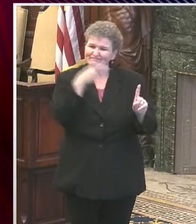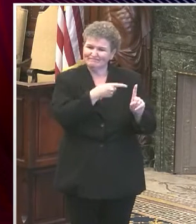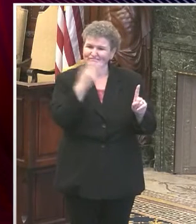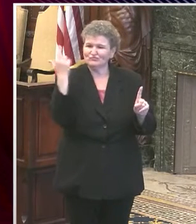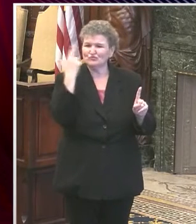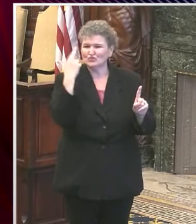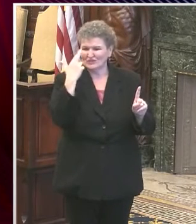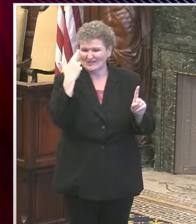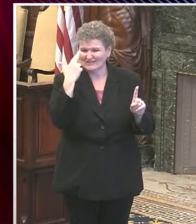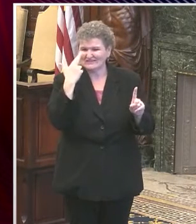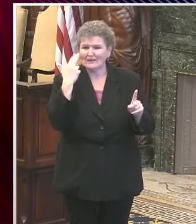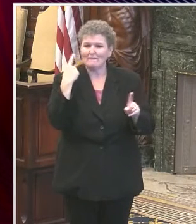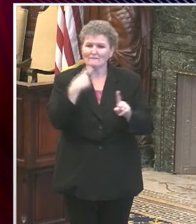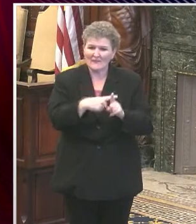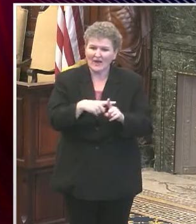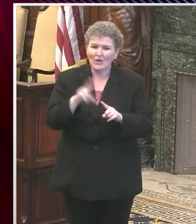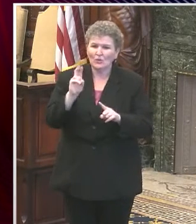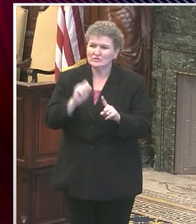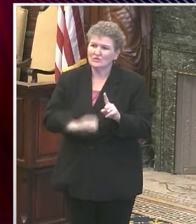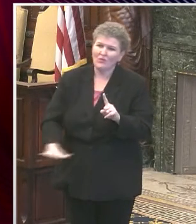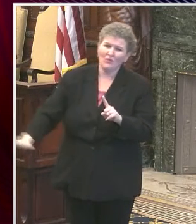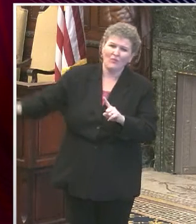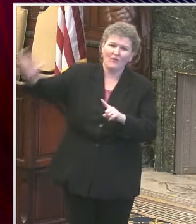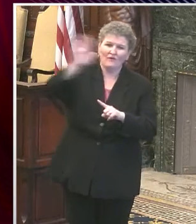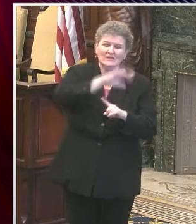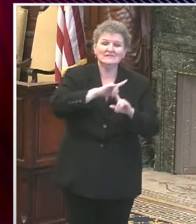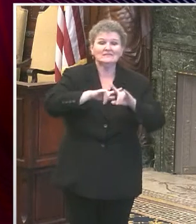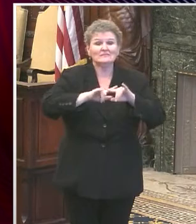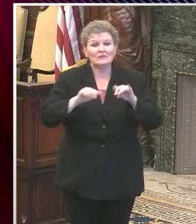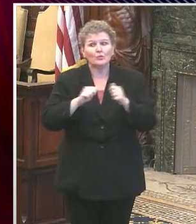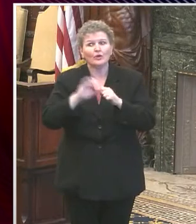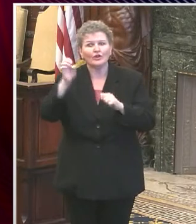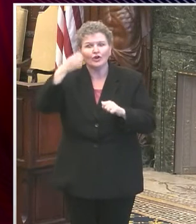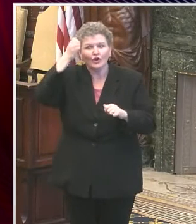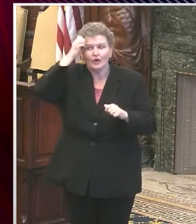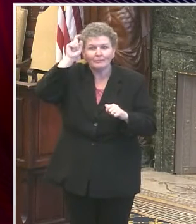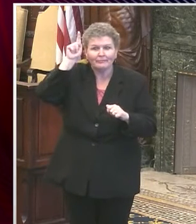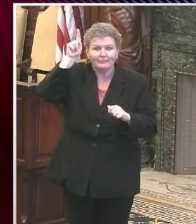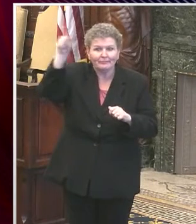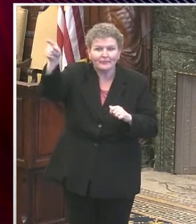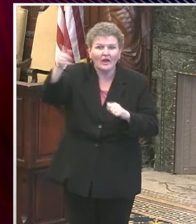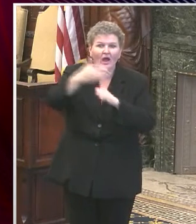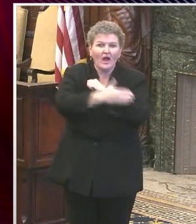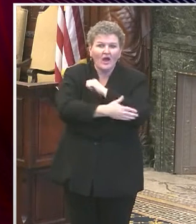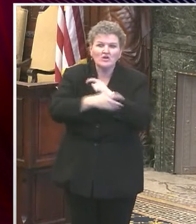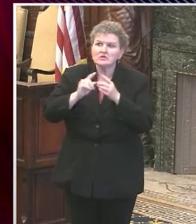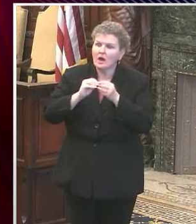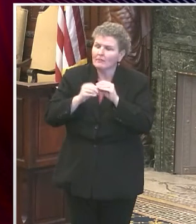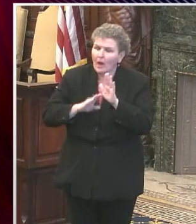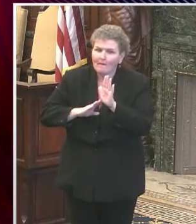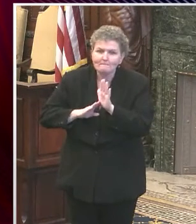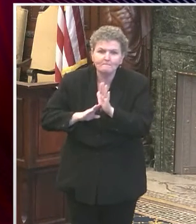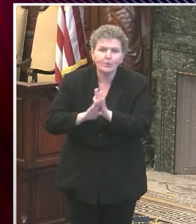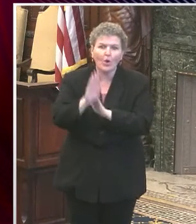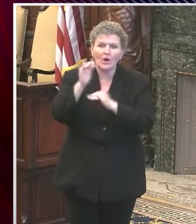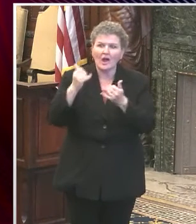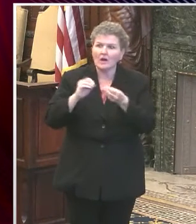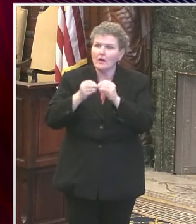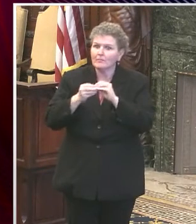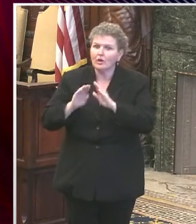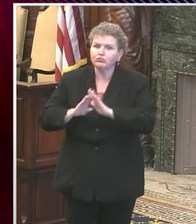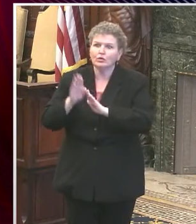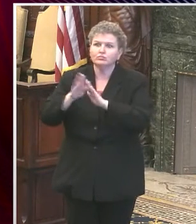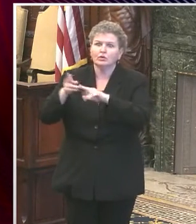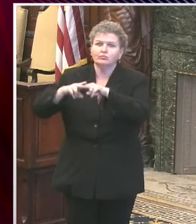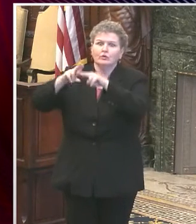At the same time, if you go to Europe, in some countries, they're seeing a surge in cases, which was worse than the wave that they had last spring.